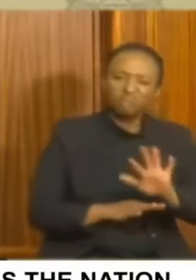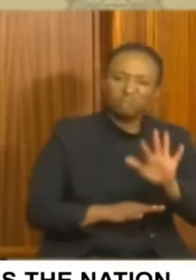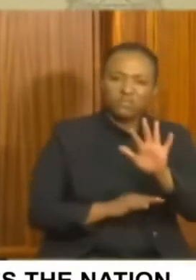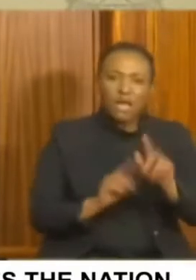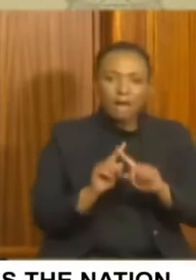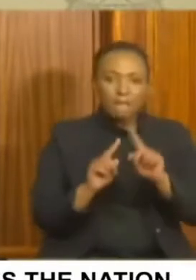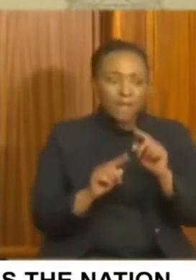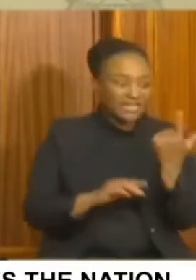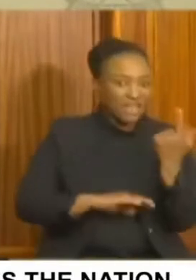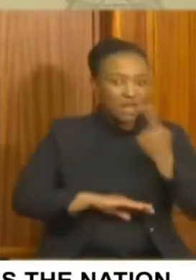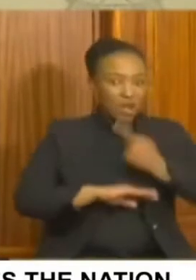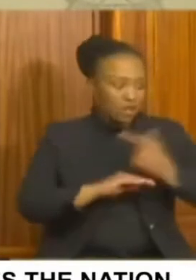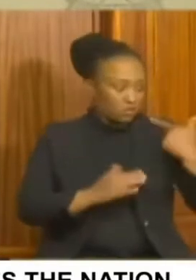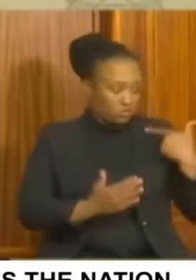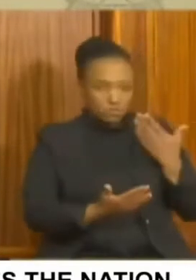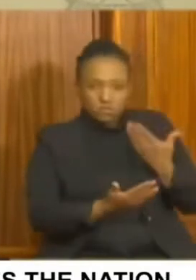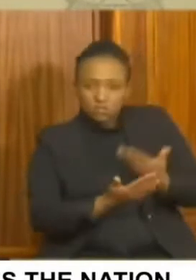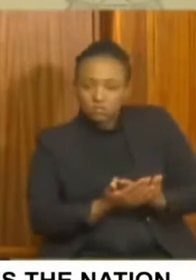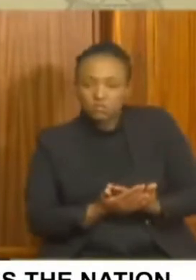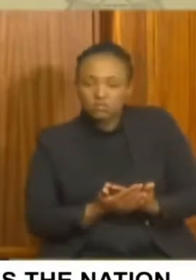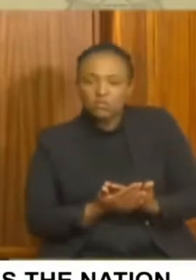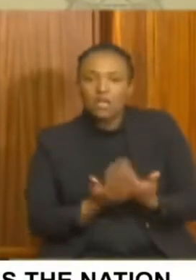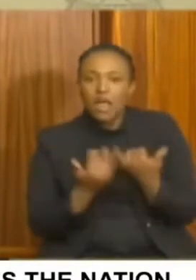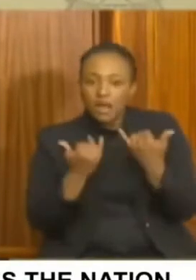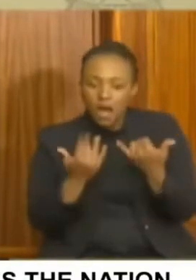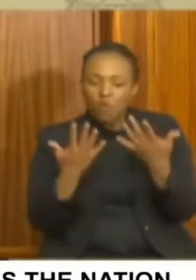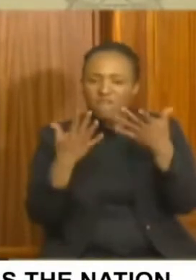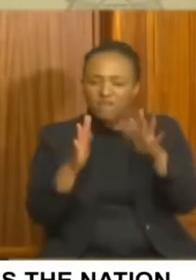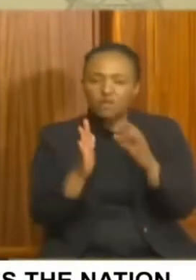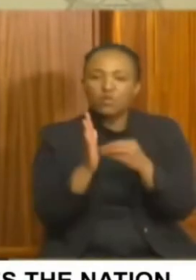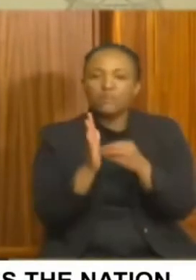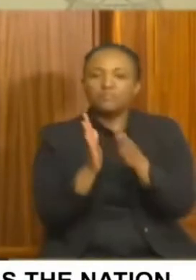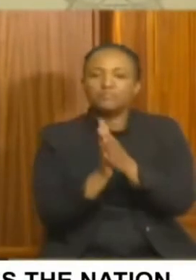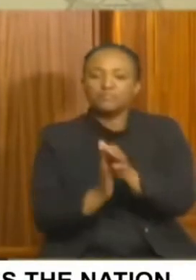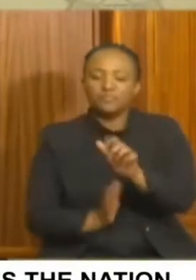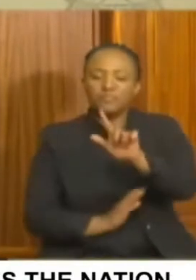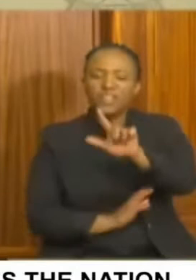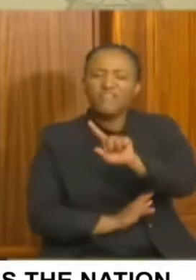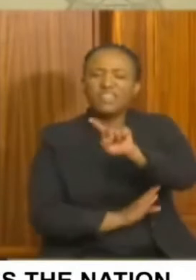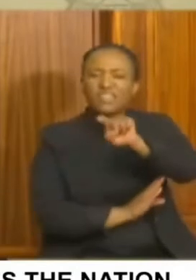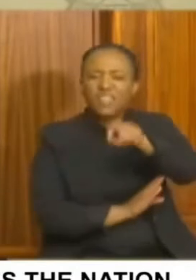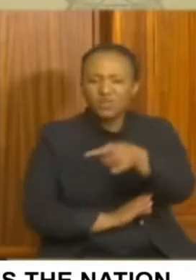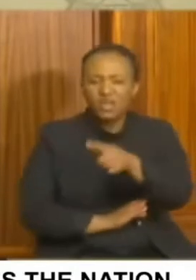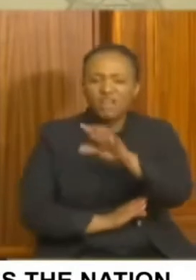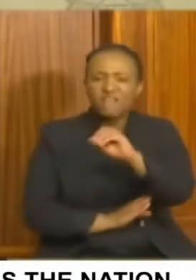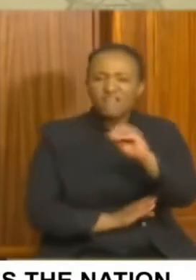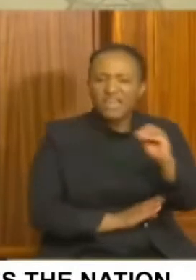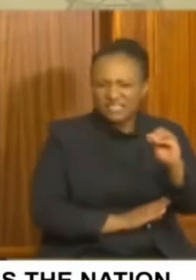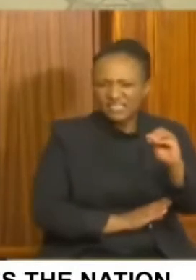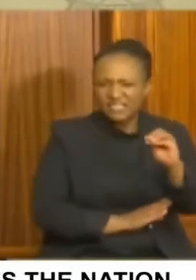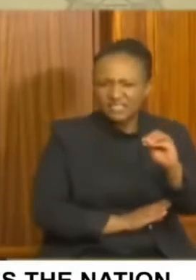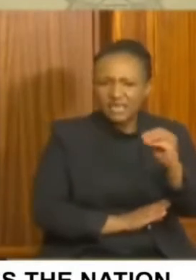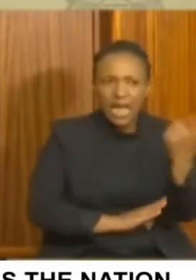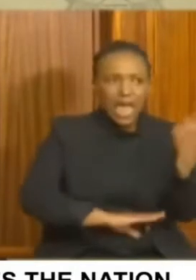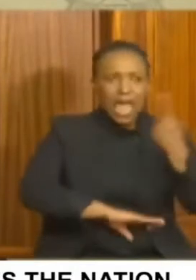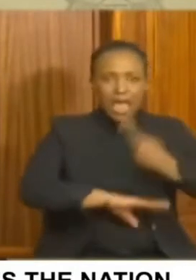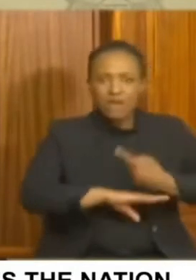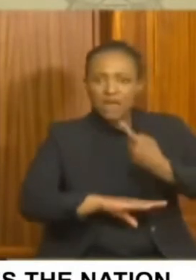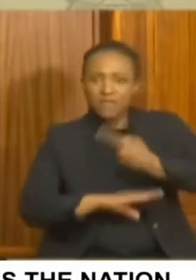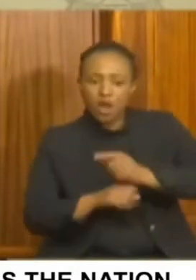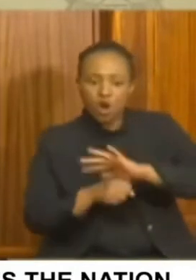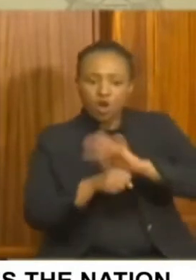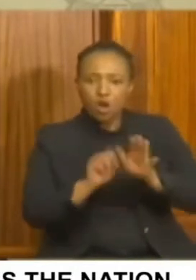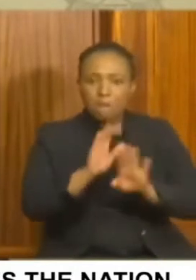the last 7 days, we have recorded an average of 7,500 daily